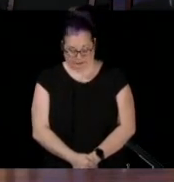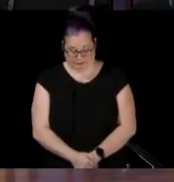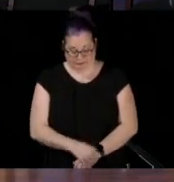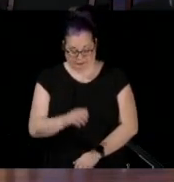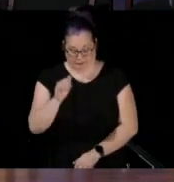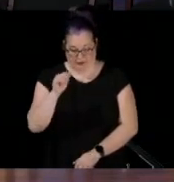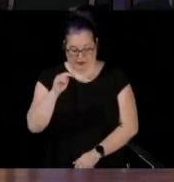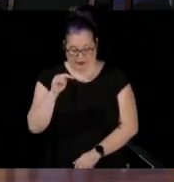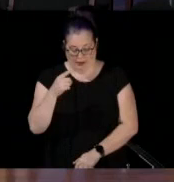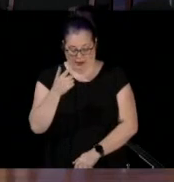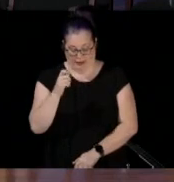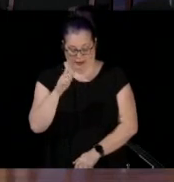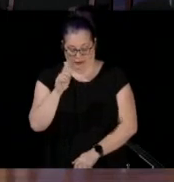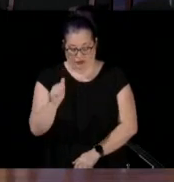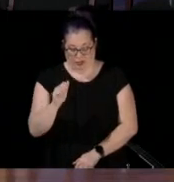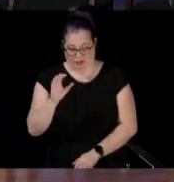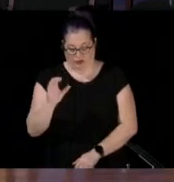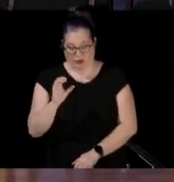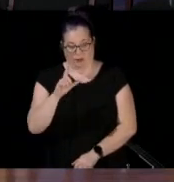Angela Chaewon Lee.